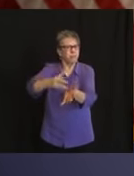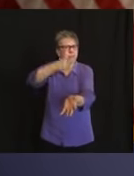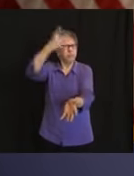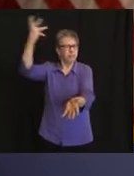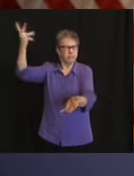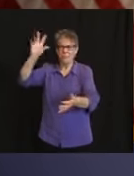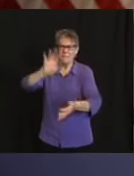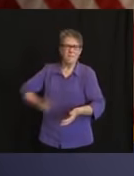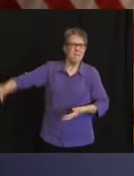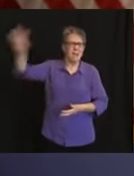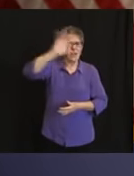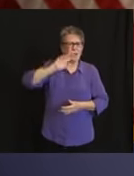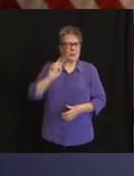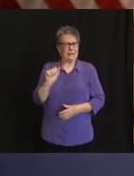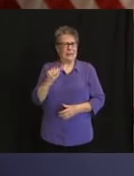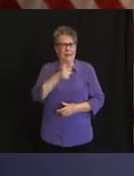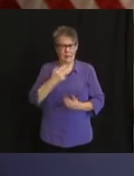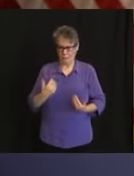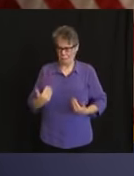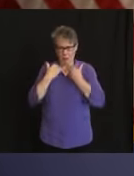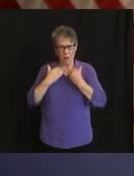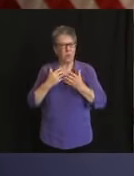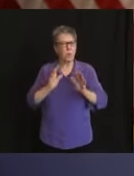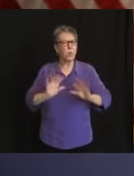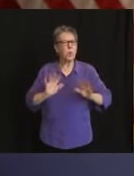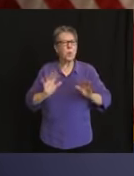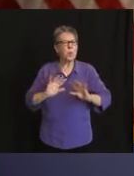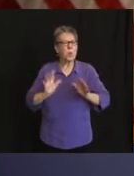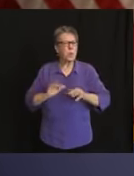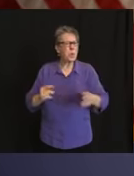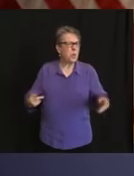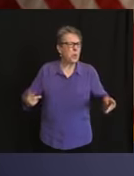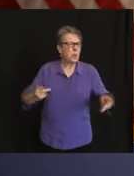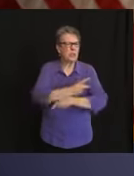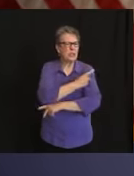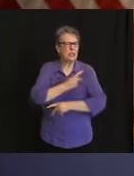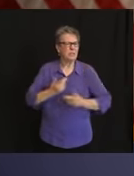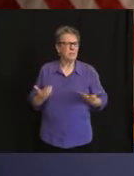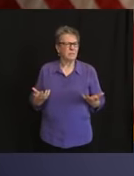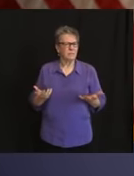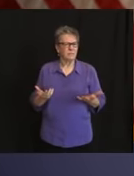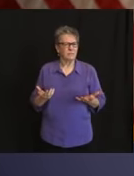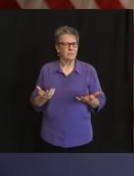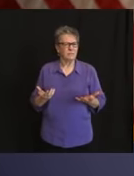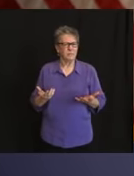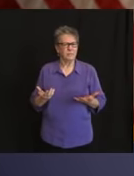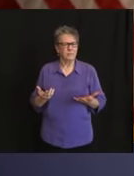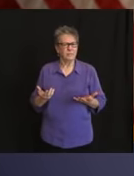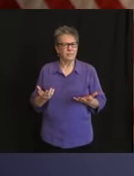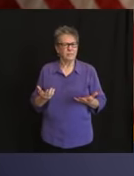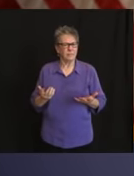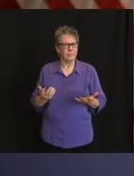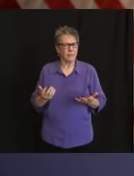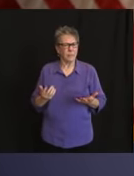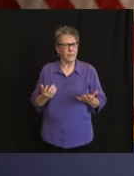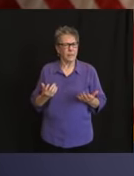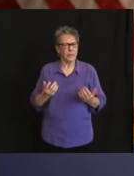headline. Look at the amount of people who are laying it out every day, Department of Health, state police. These folks could not be working harder if they